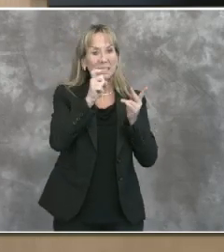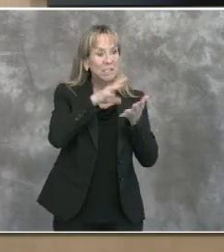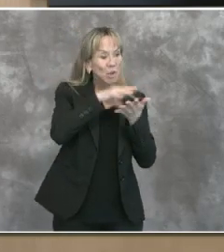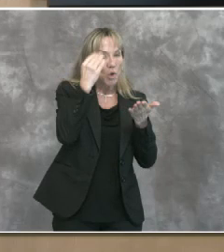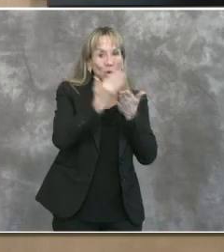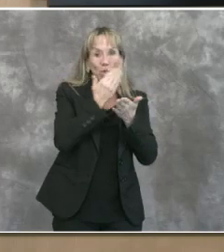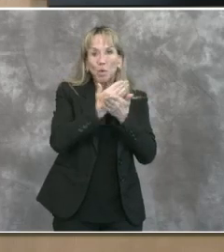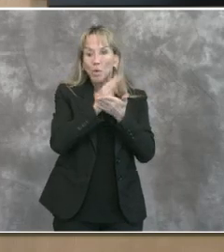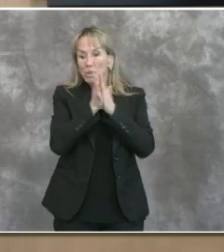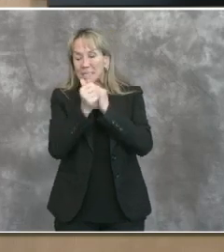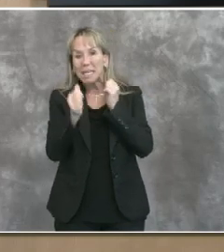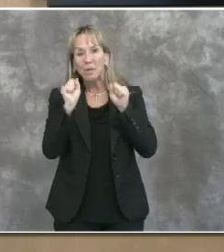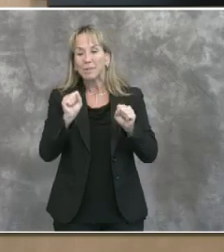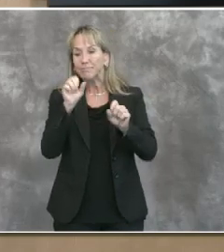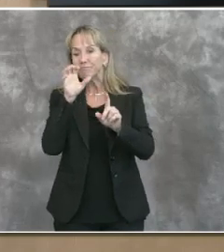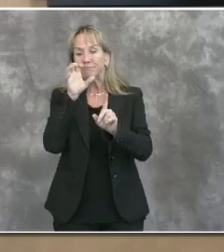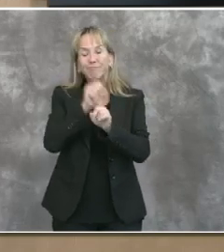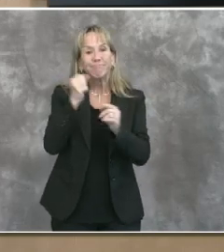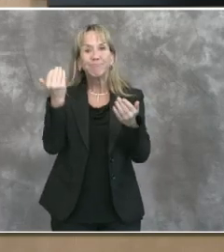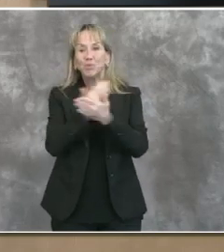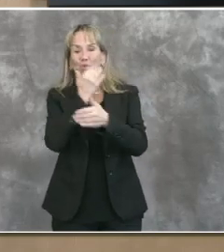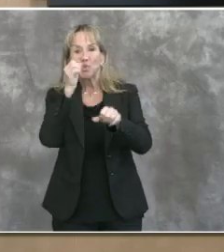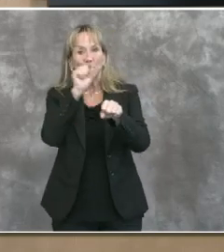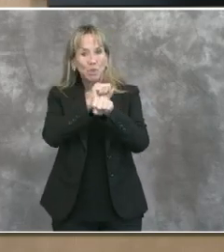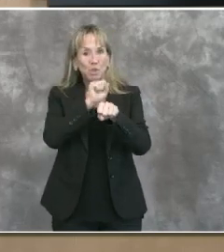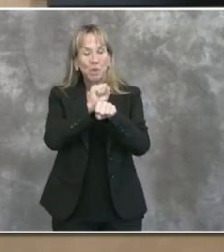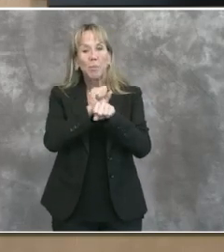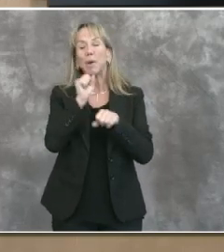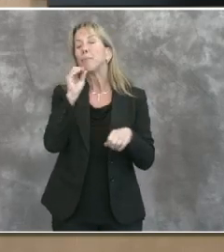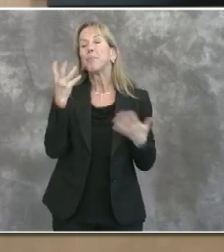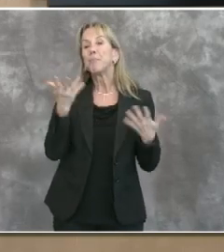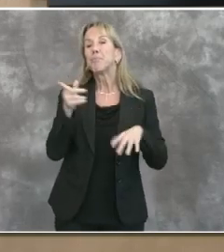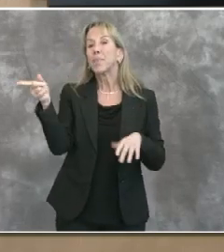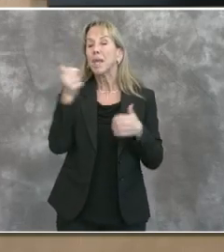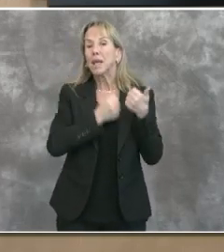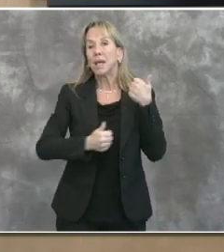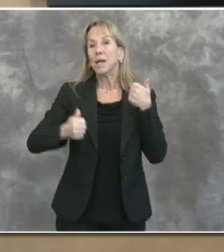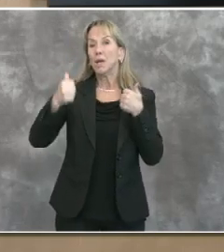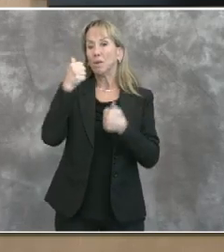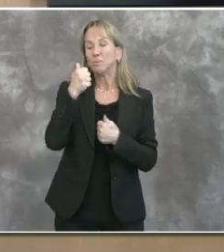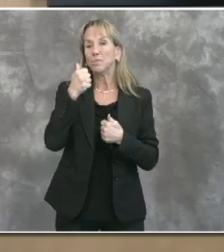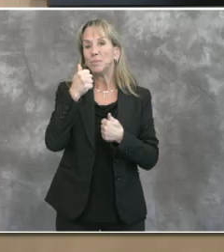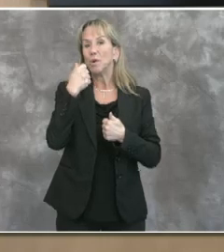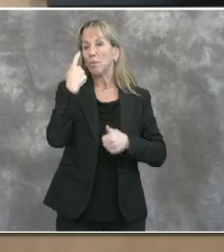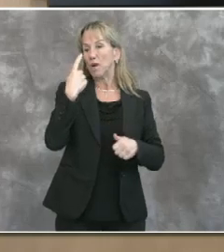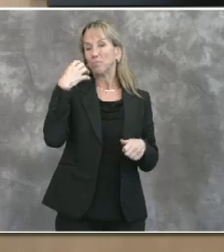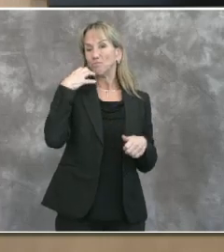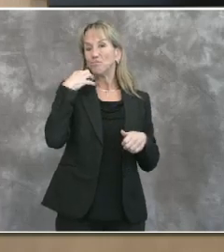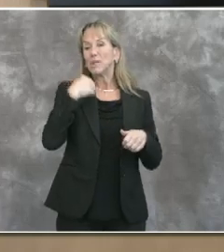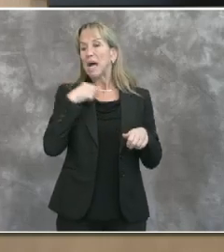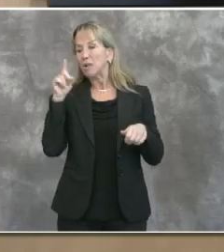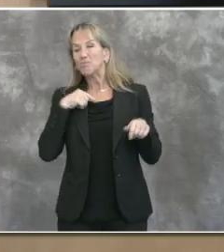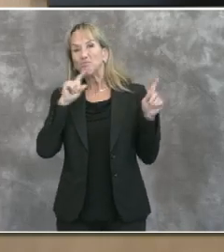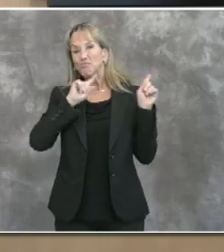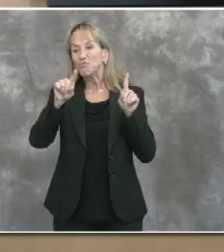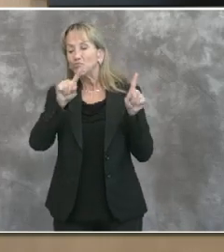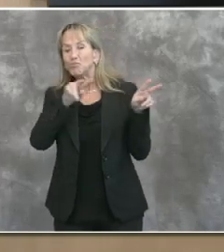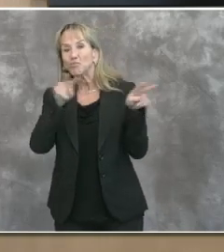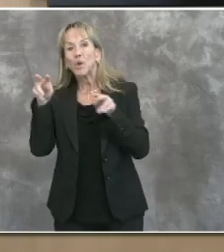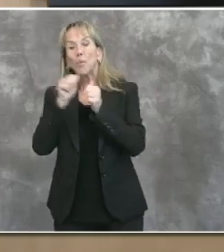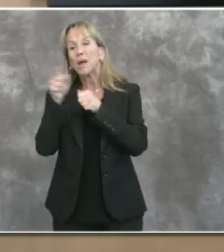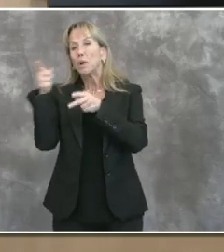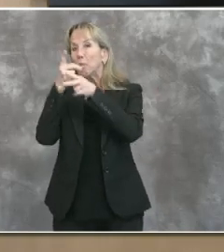economy. This year, I'm proud to serve as chair of the Partnership's Policy Committee, where I serve alongside Supervisor Nathan